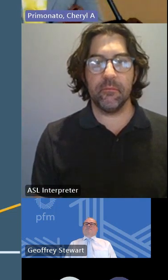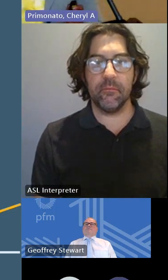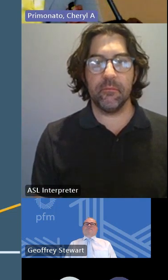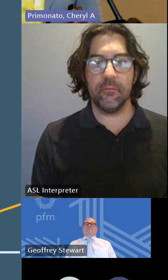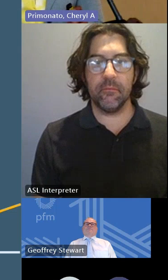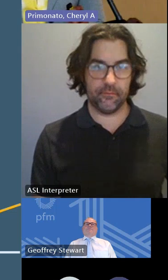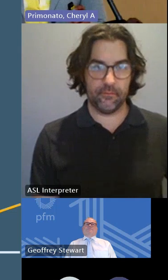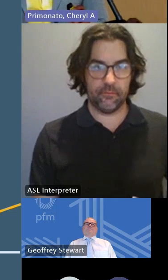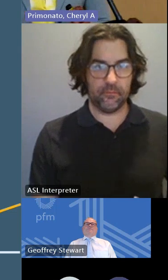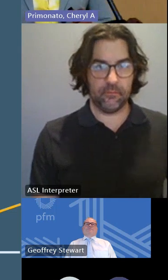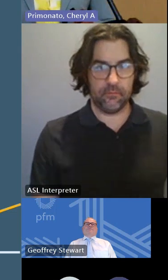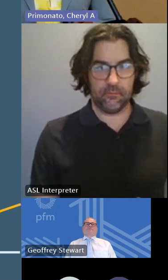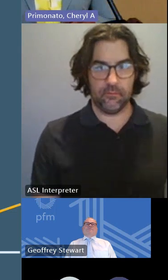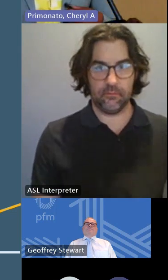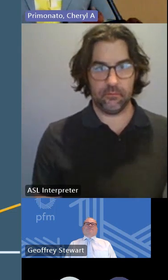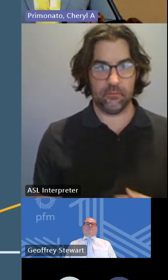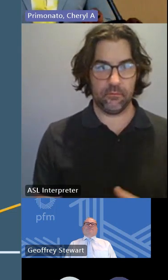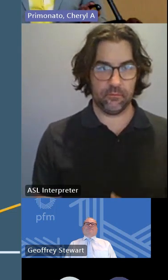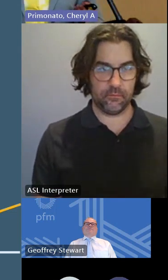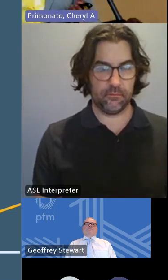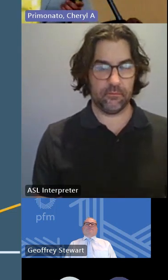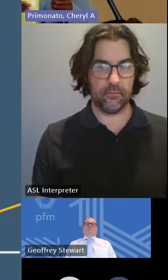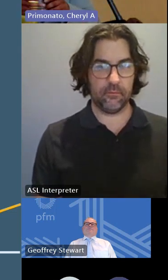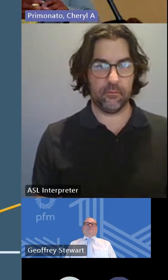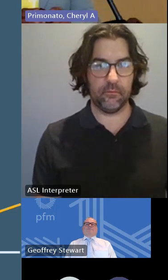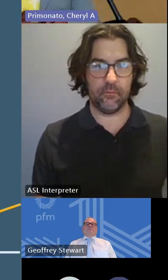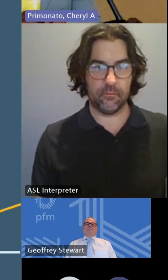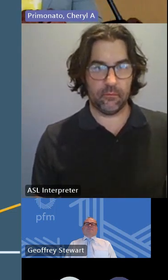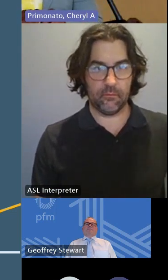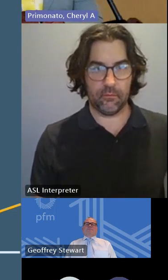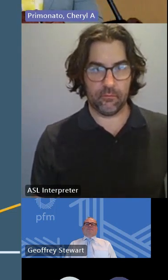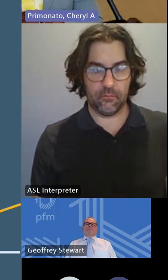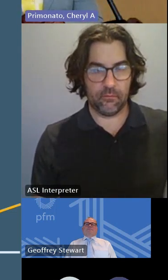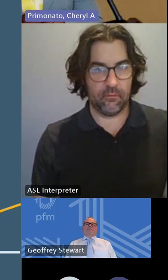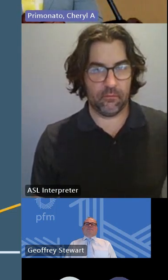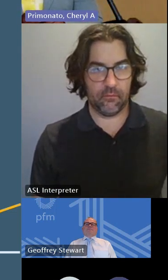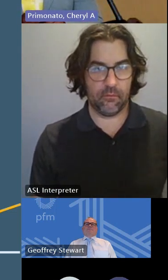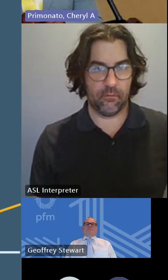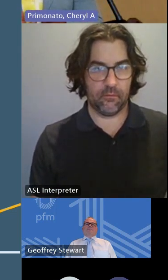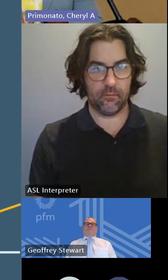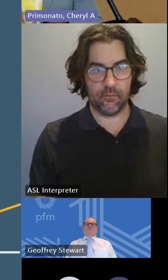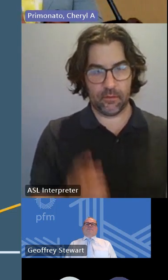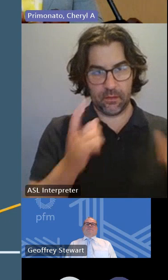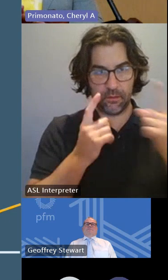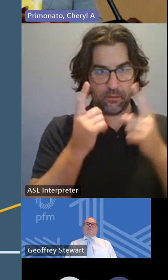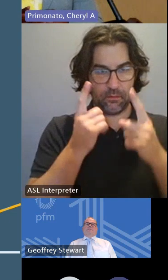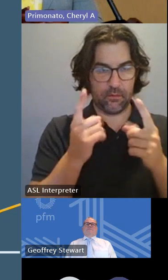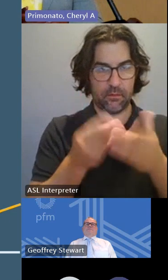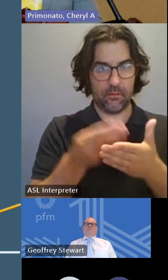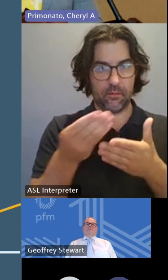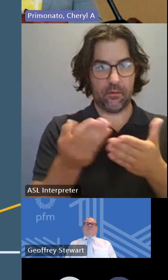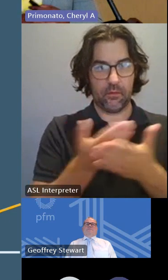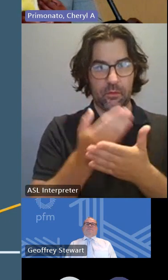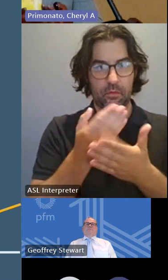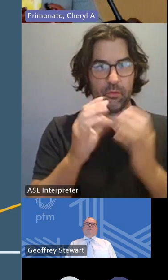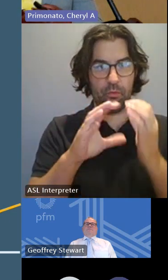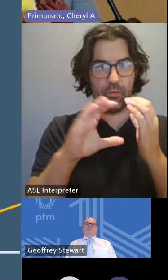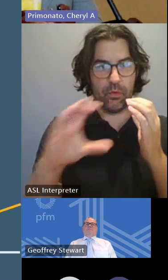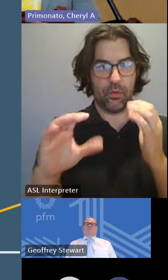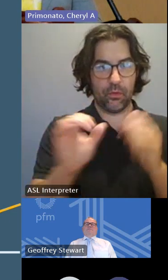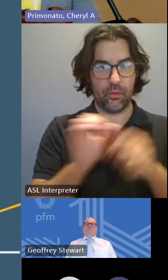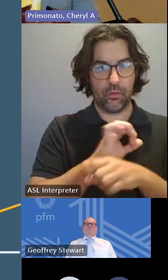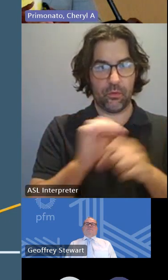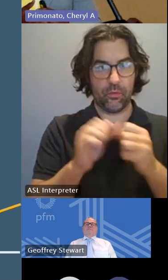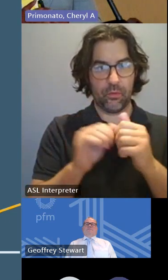Alrighty. So as we consider the purchase of new rail cars, we worked with our